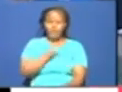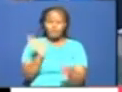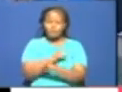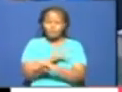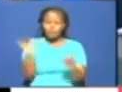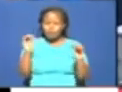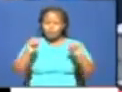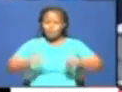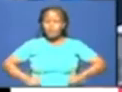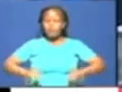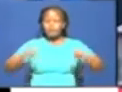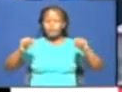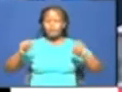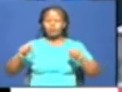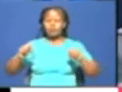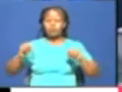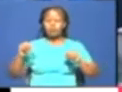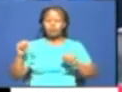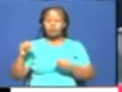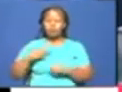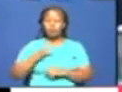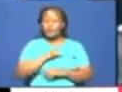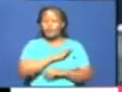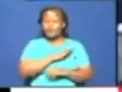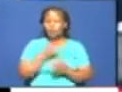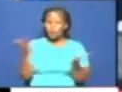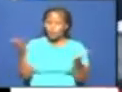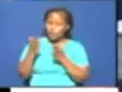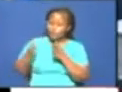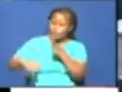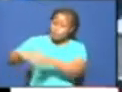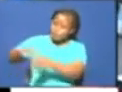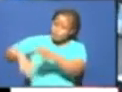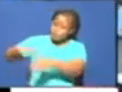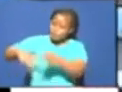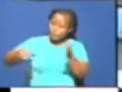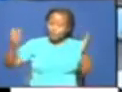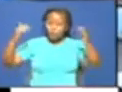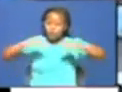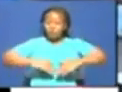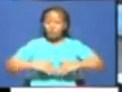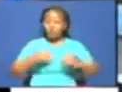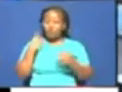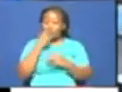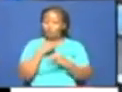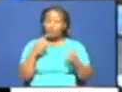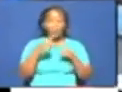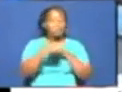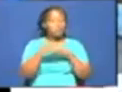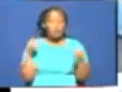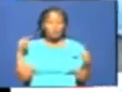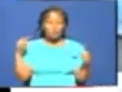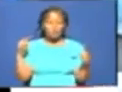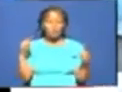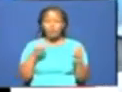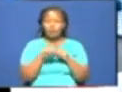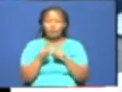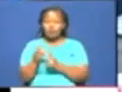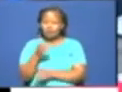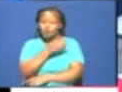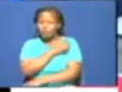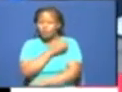Committee at the Bomas Conference, who was brutally assassinated, and Dr. William